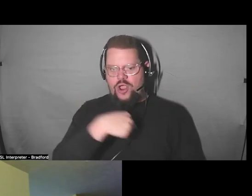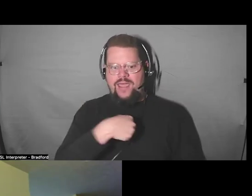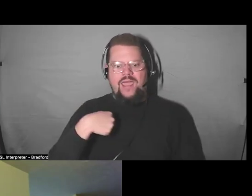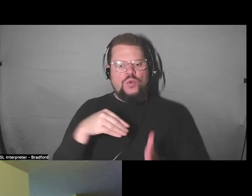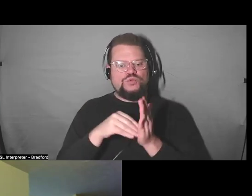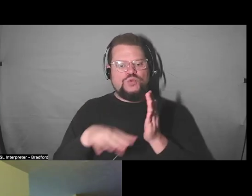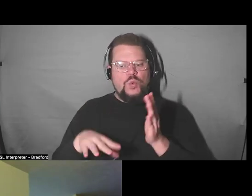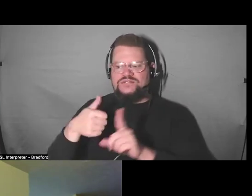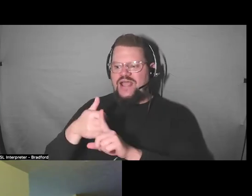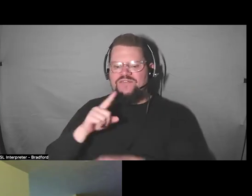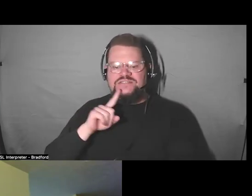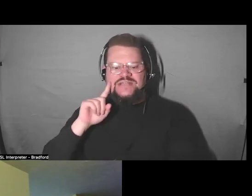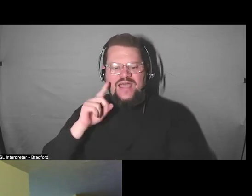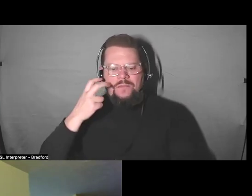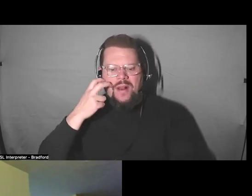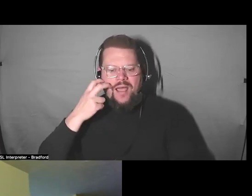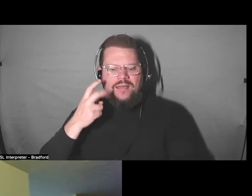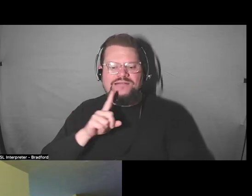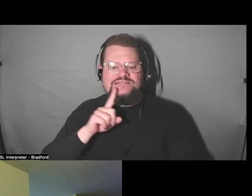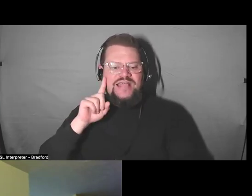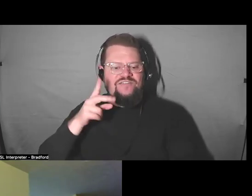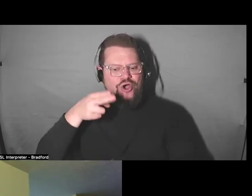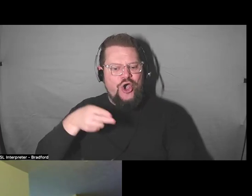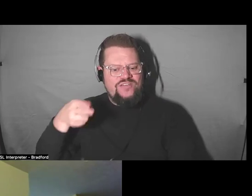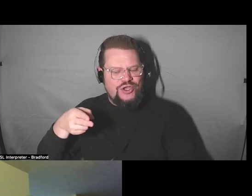blind or just deaf and hard of hearing, in that